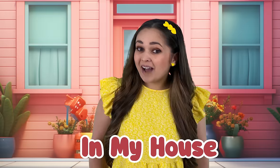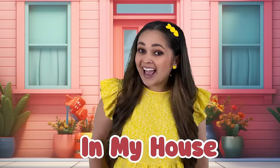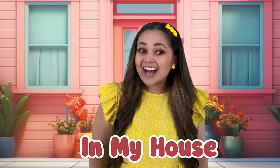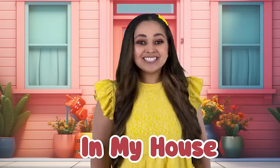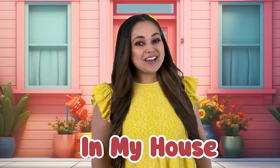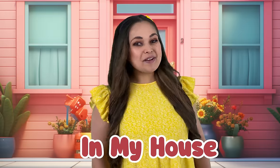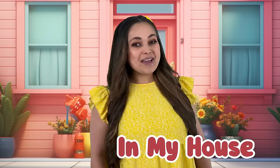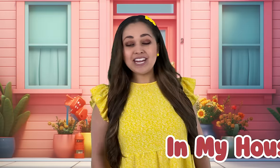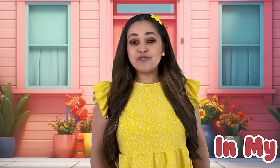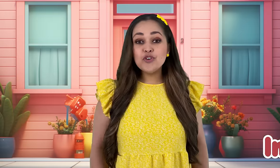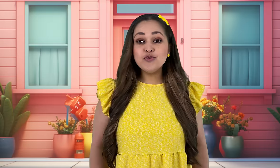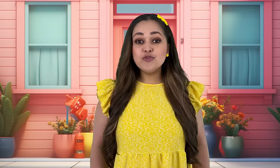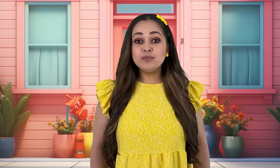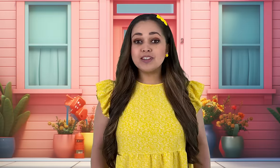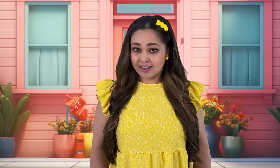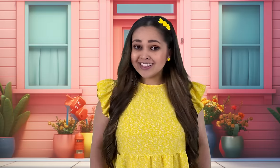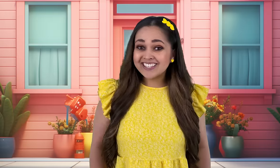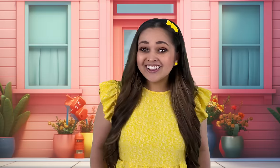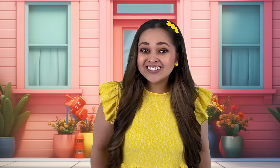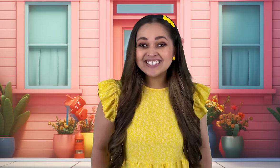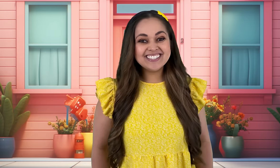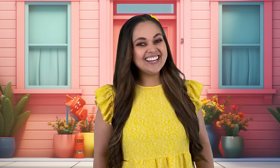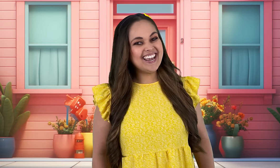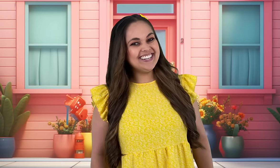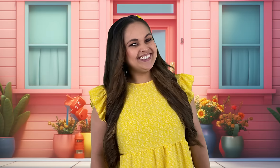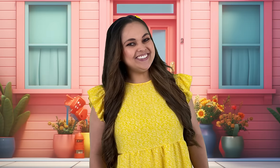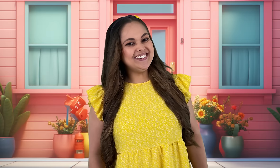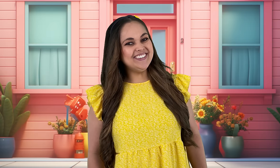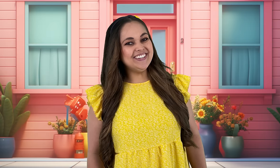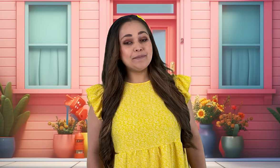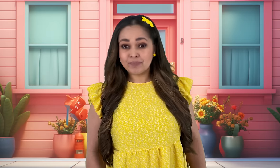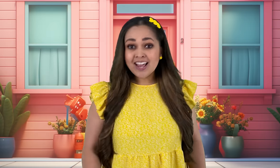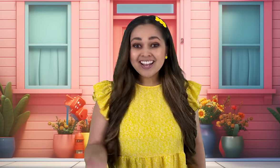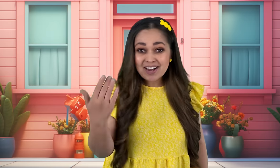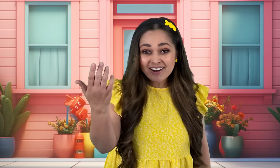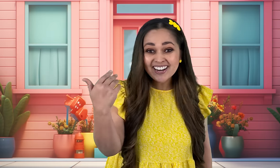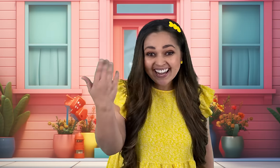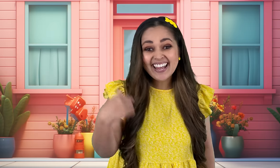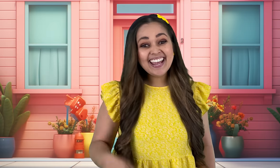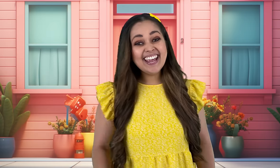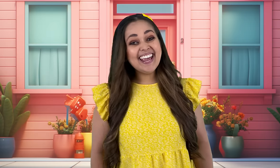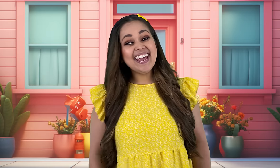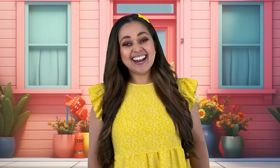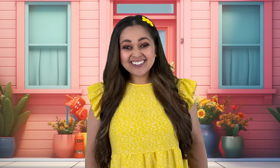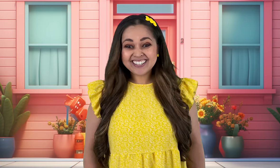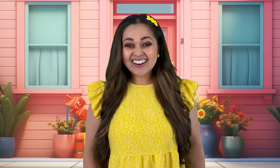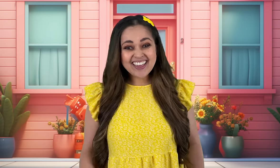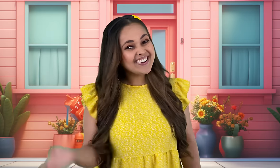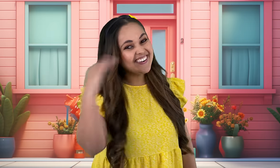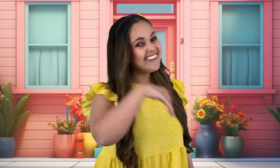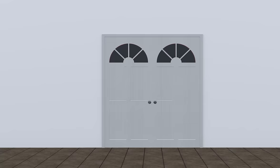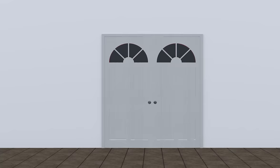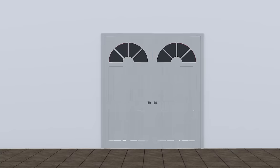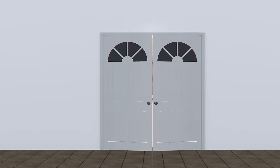In my house there are many rooms. There's lots to see and do. Come on in, I'll show